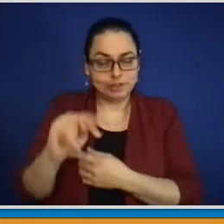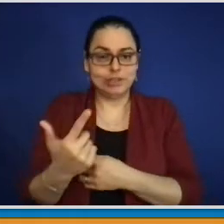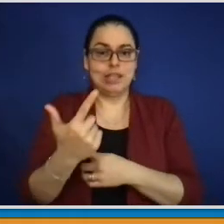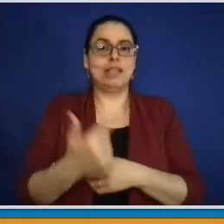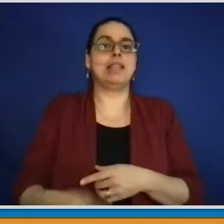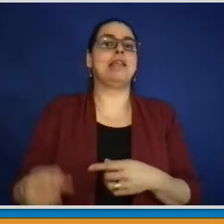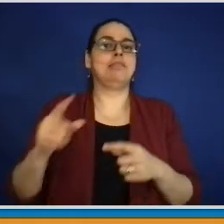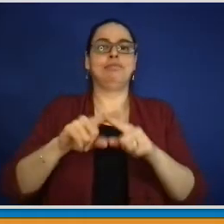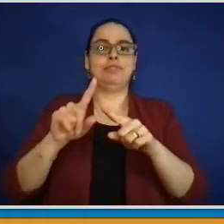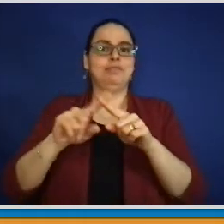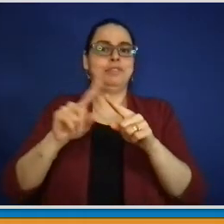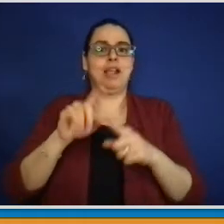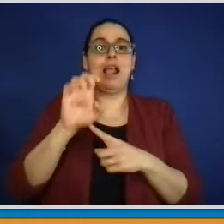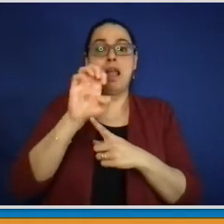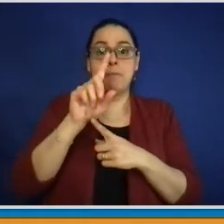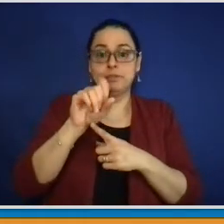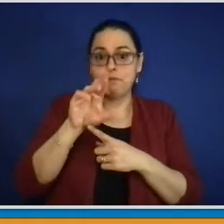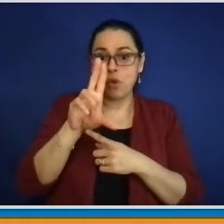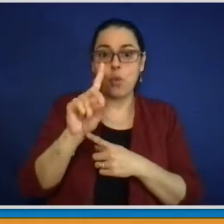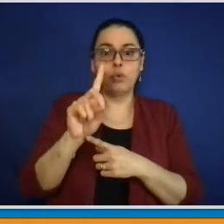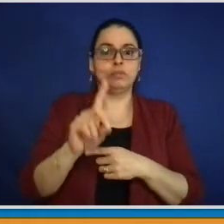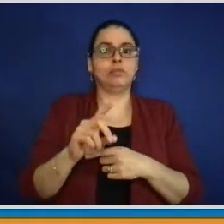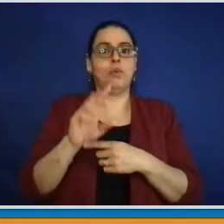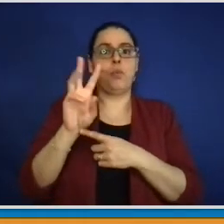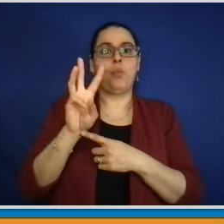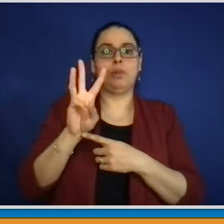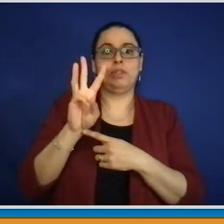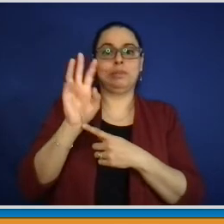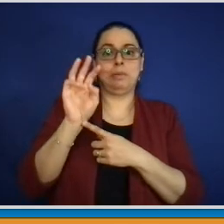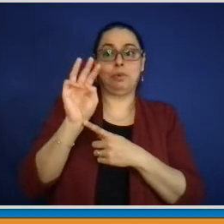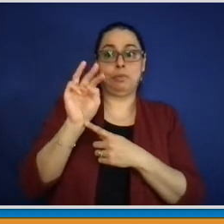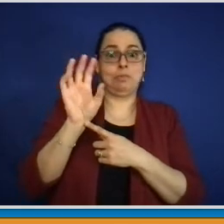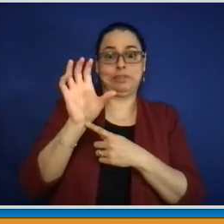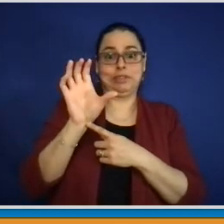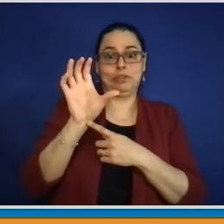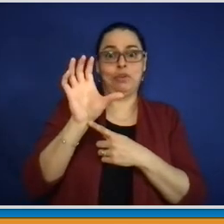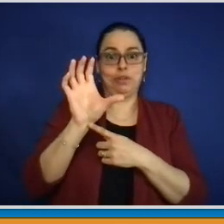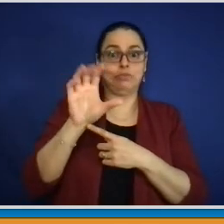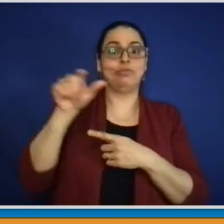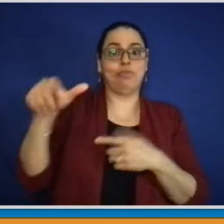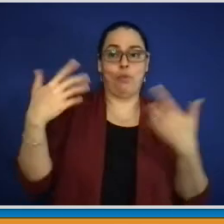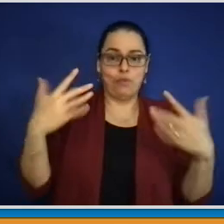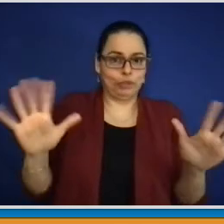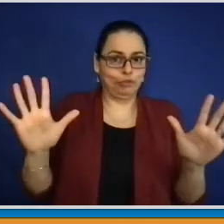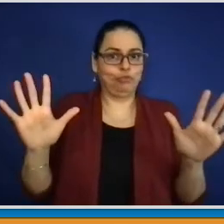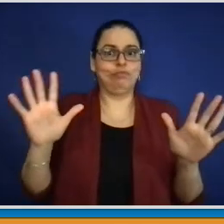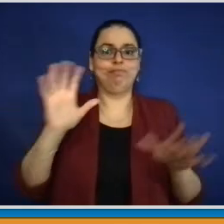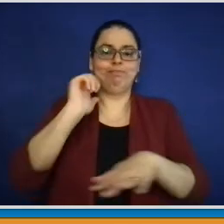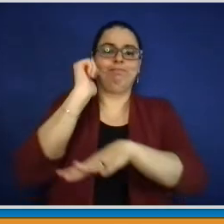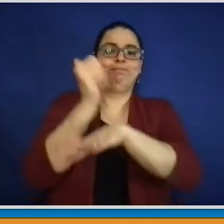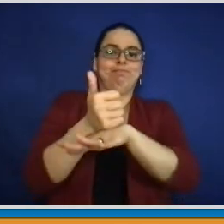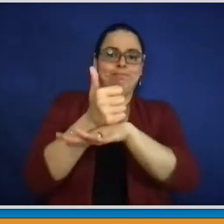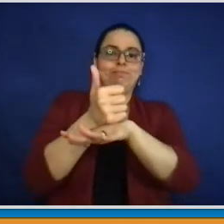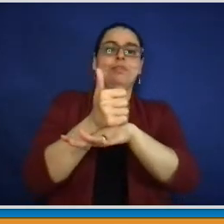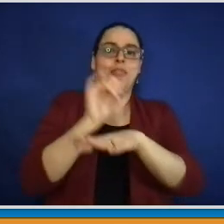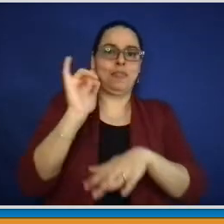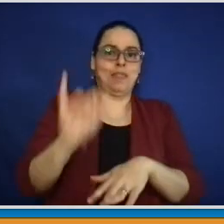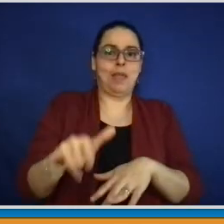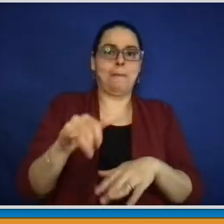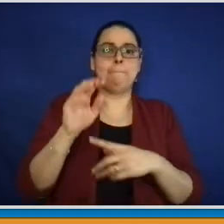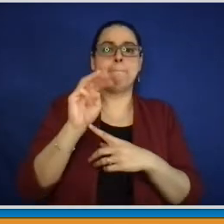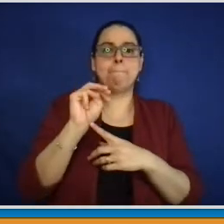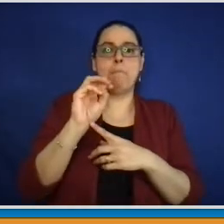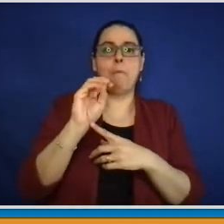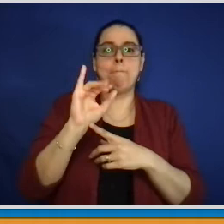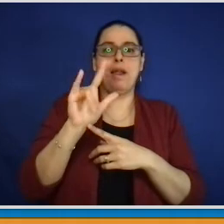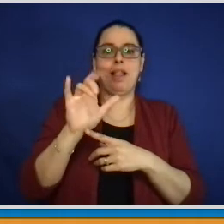at WMC have been able to get those mobile testing site units out. And as the county executive said, as we get towards June and we